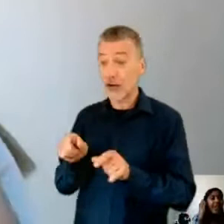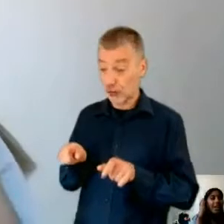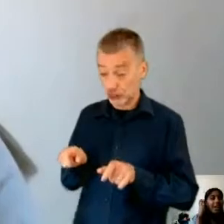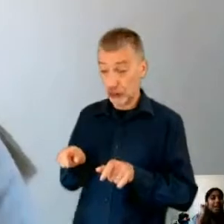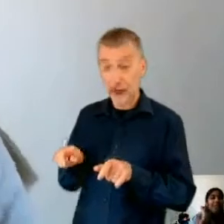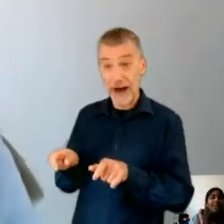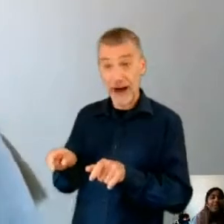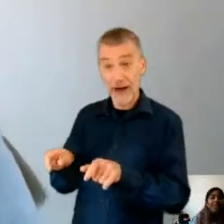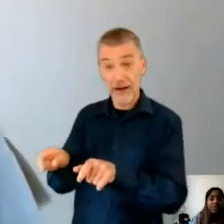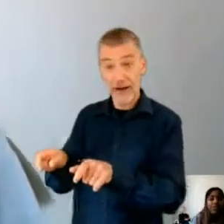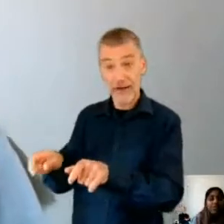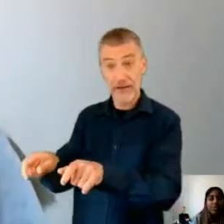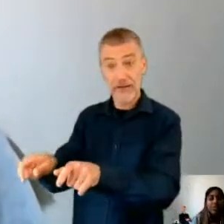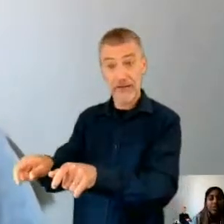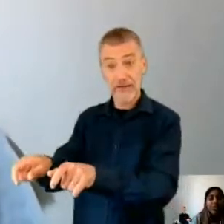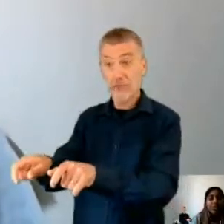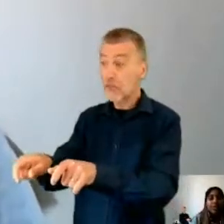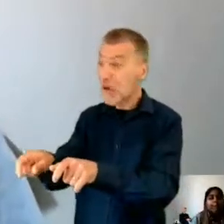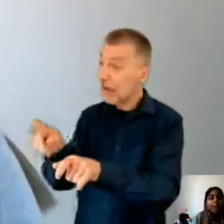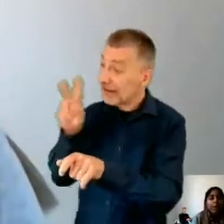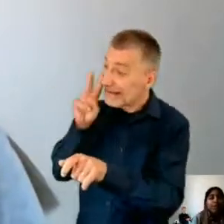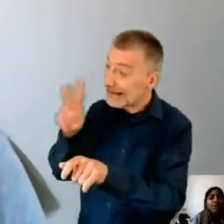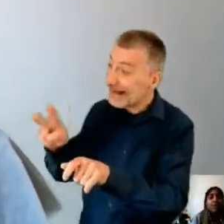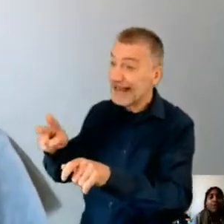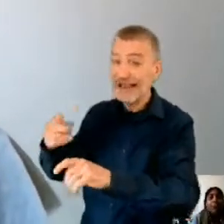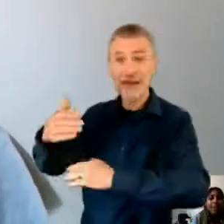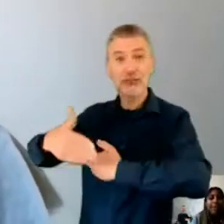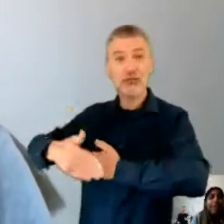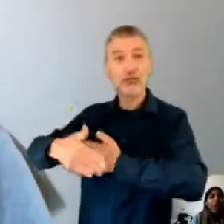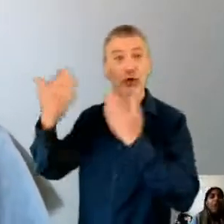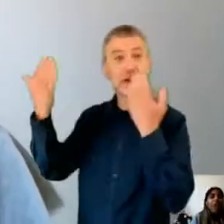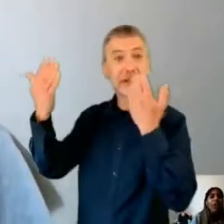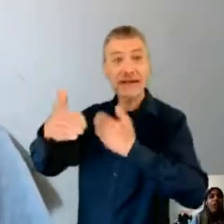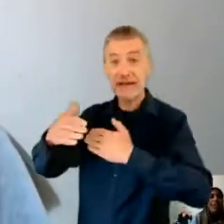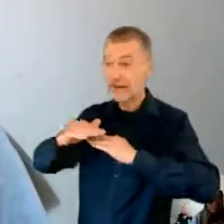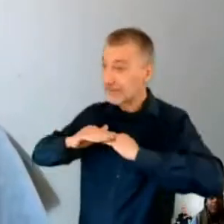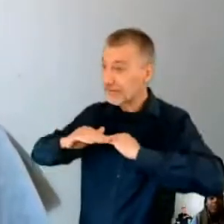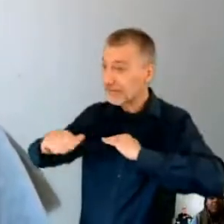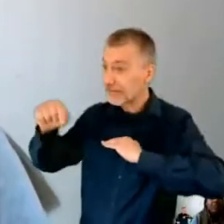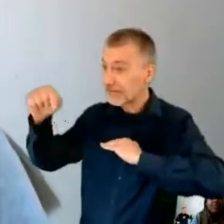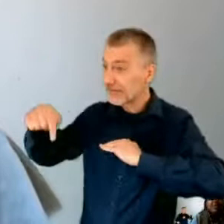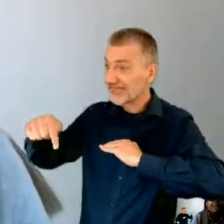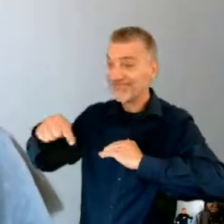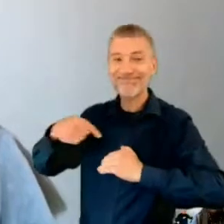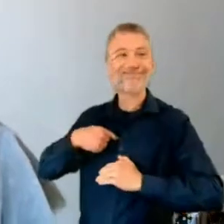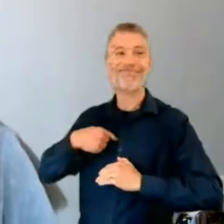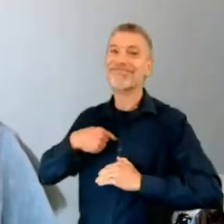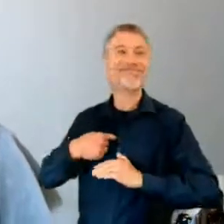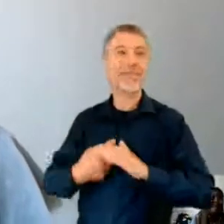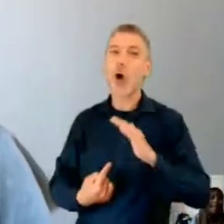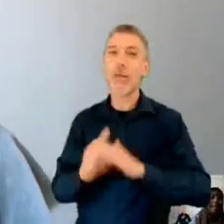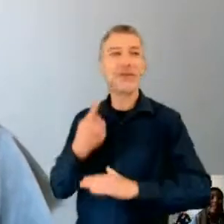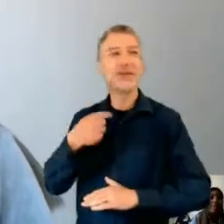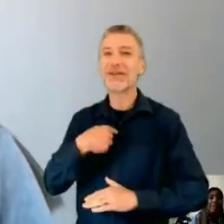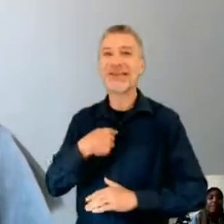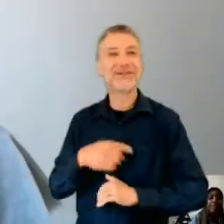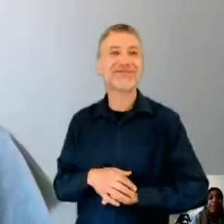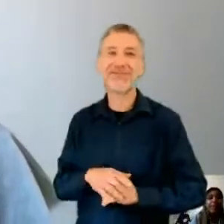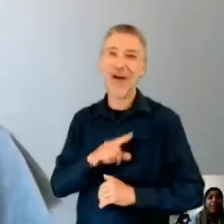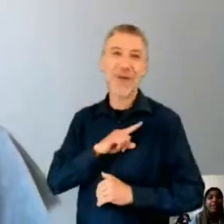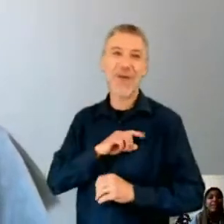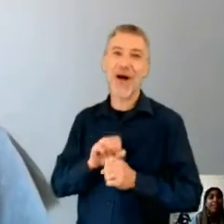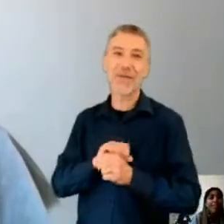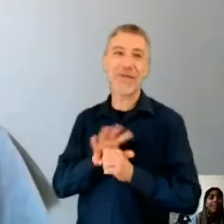things and see the level crossings and things. But unfortunately for me, I've not had the opportunity, again, because of the pandemic.